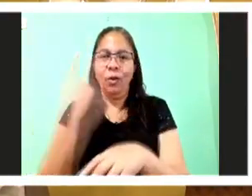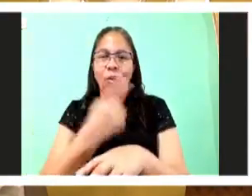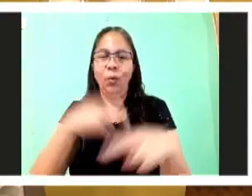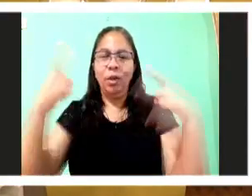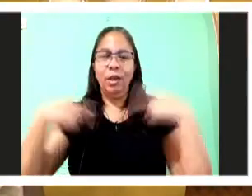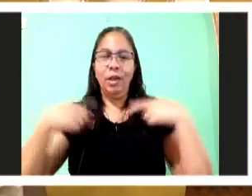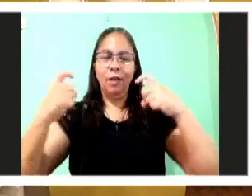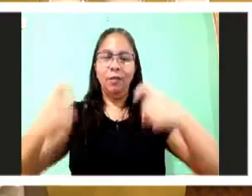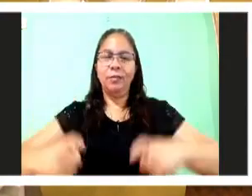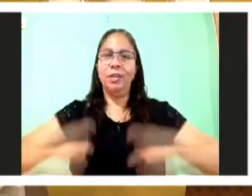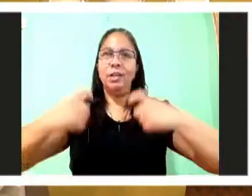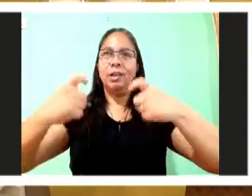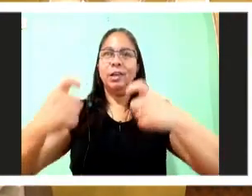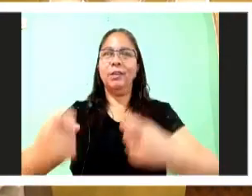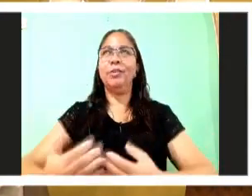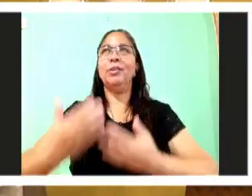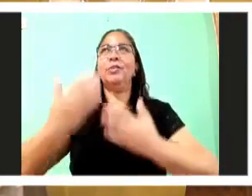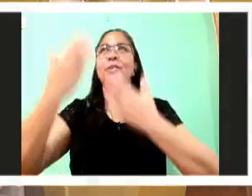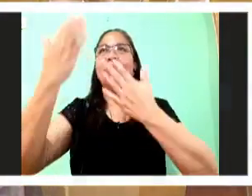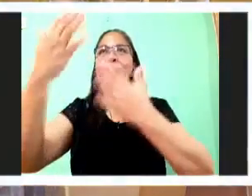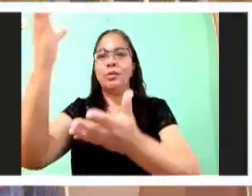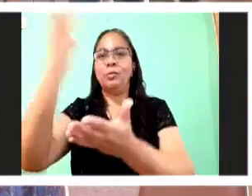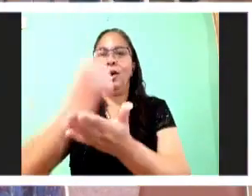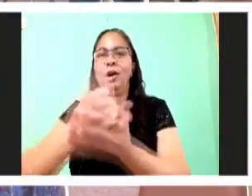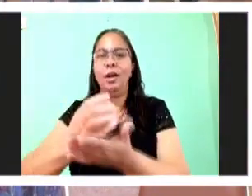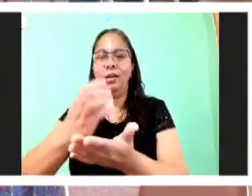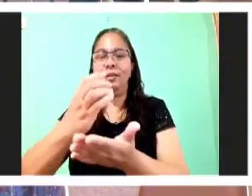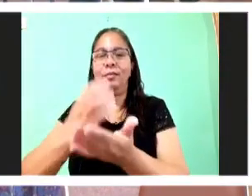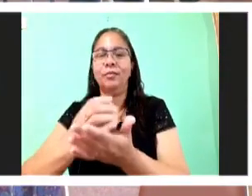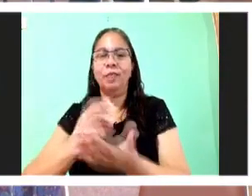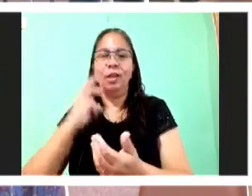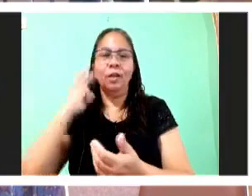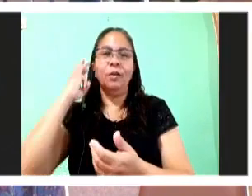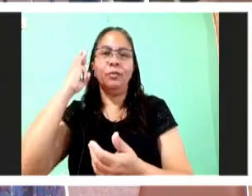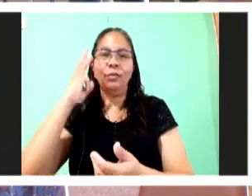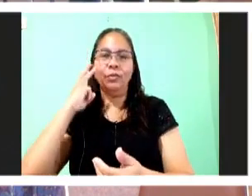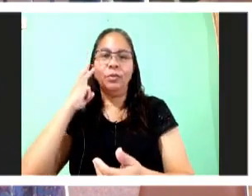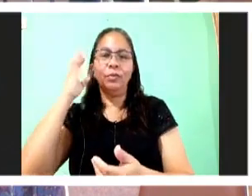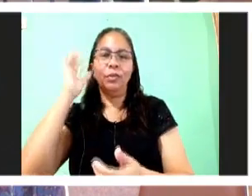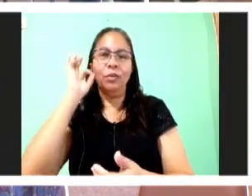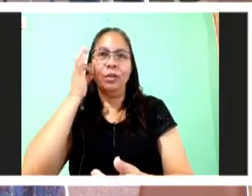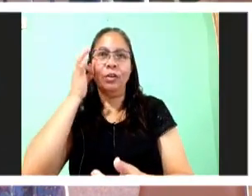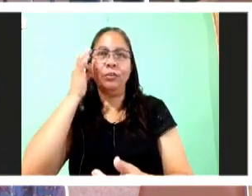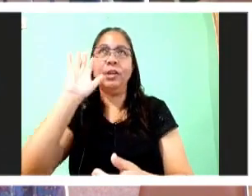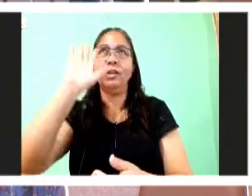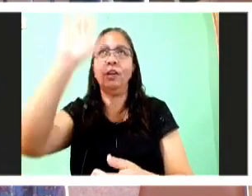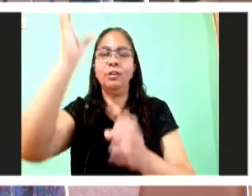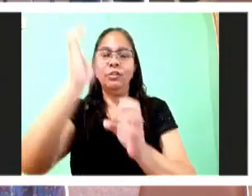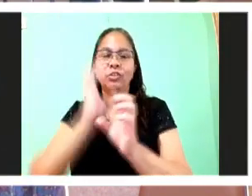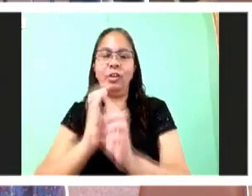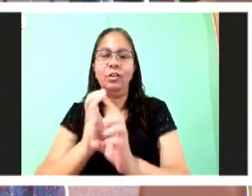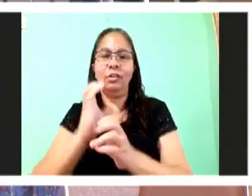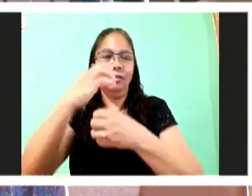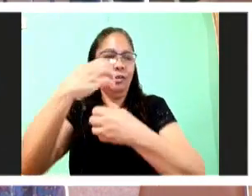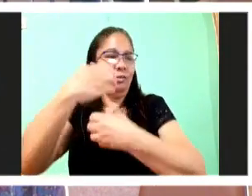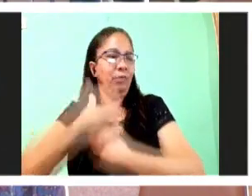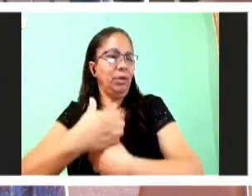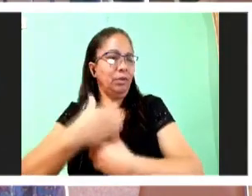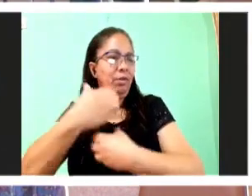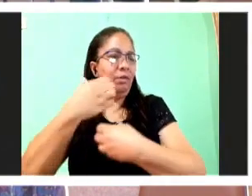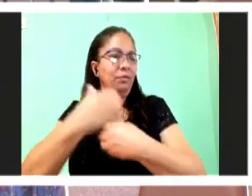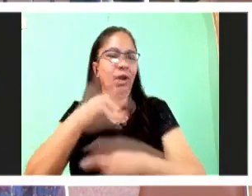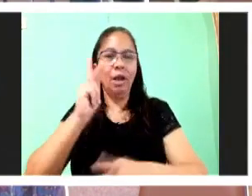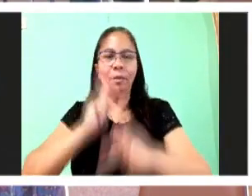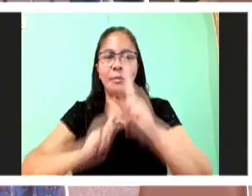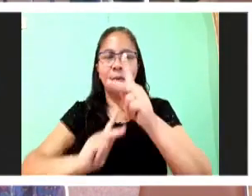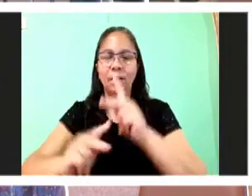offer, the chalice filled with wine, the fruit of your creation and work of